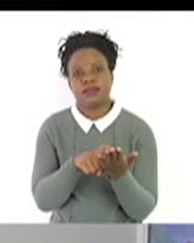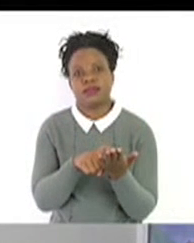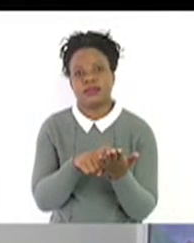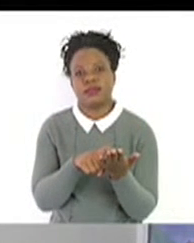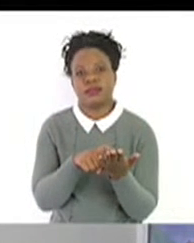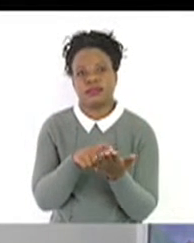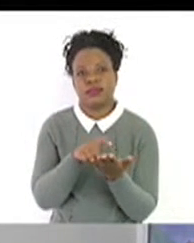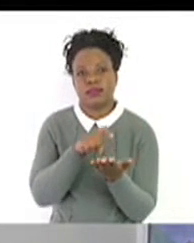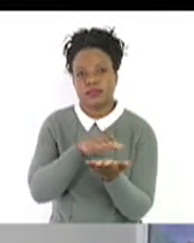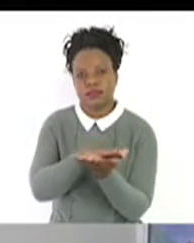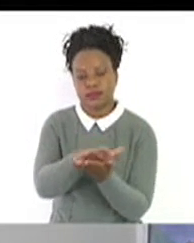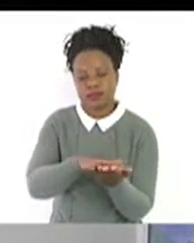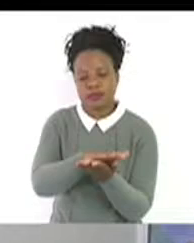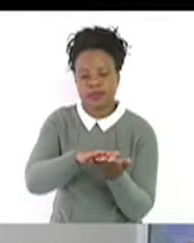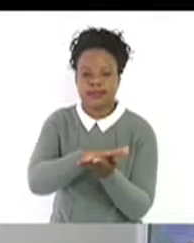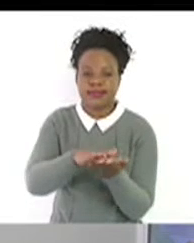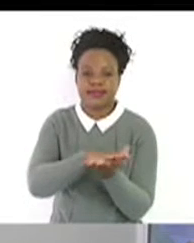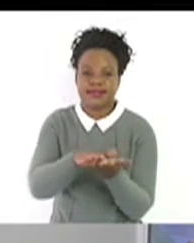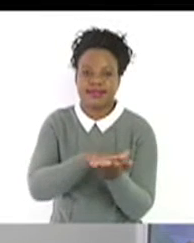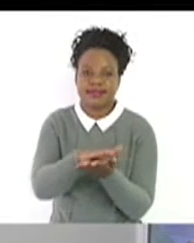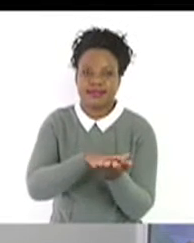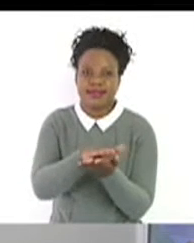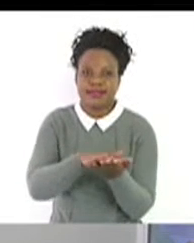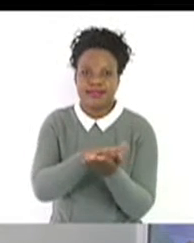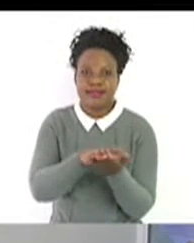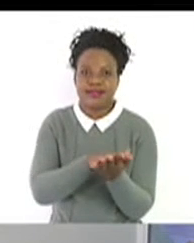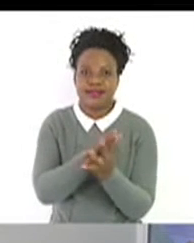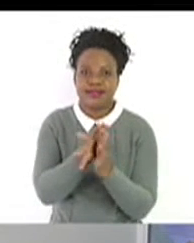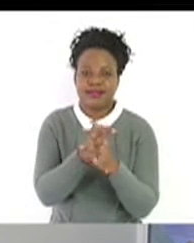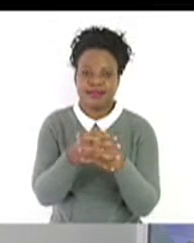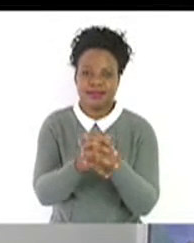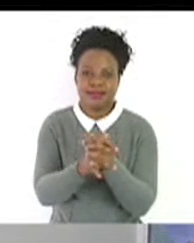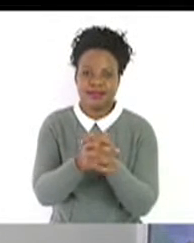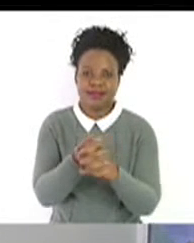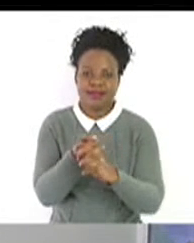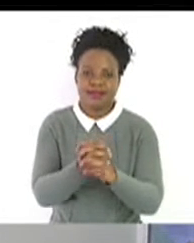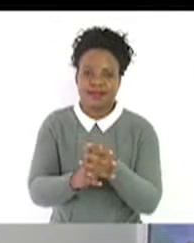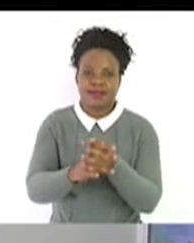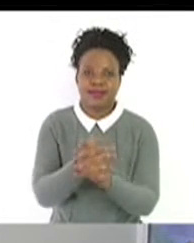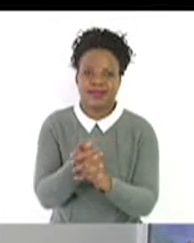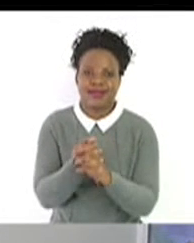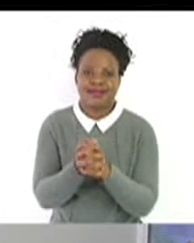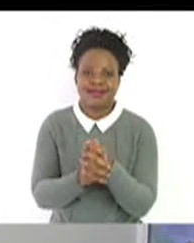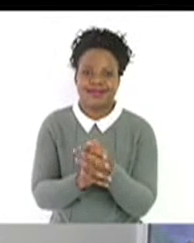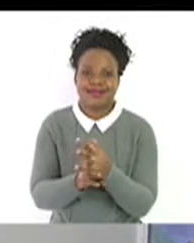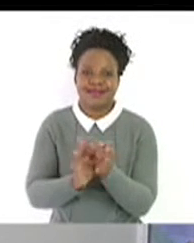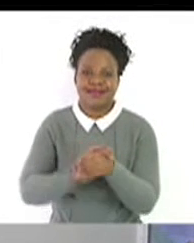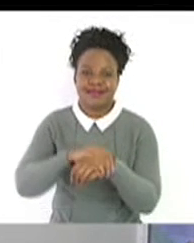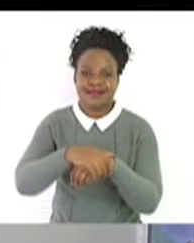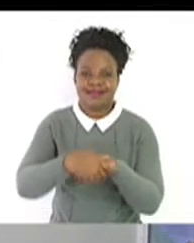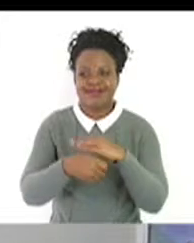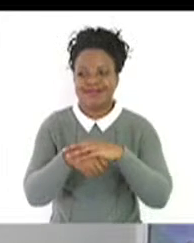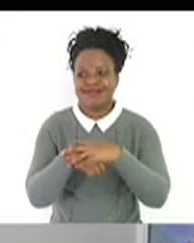Let's spray in our hands, rub between fingers and